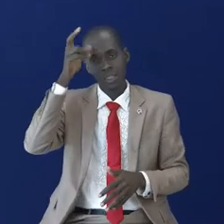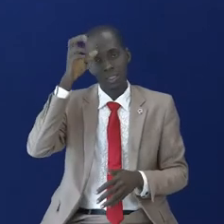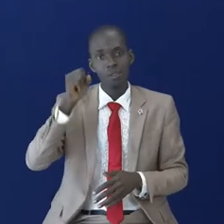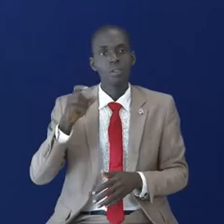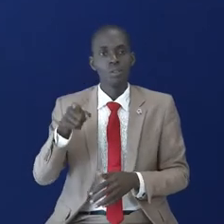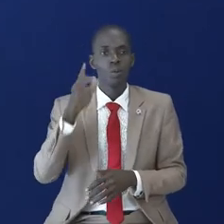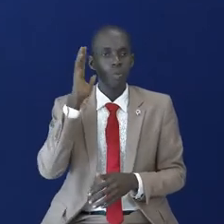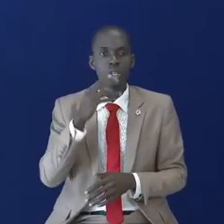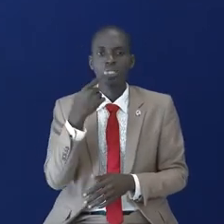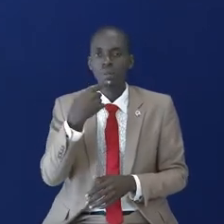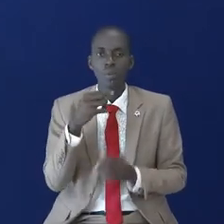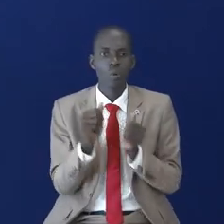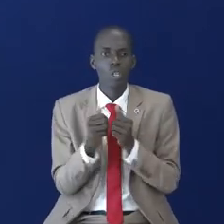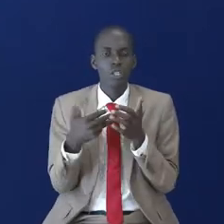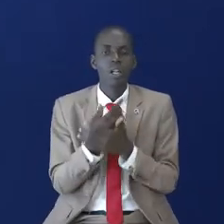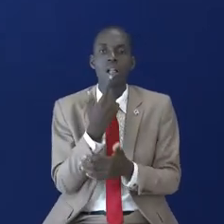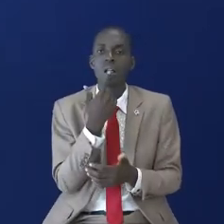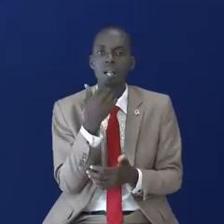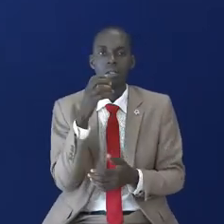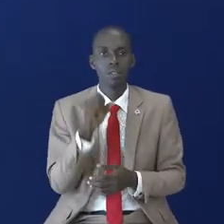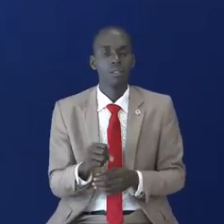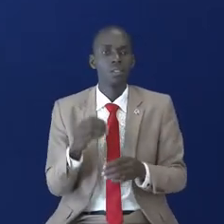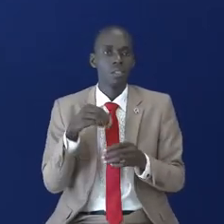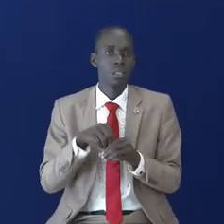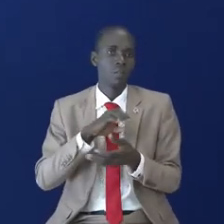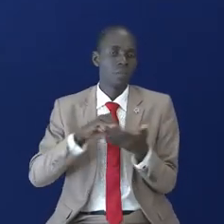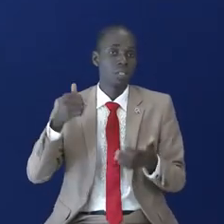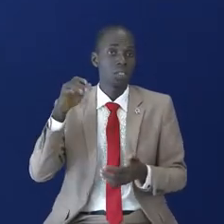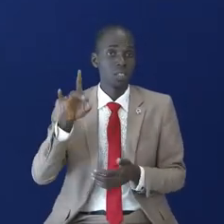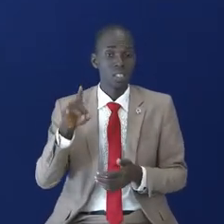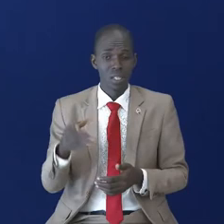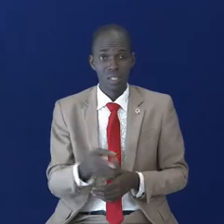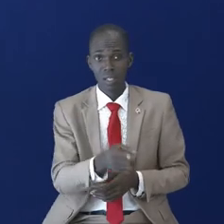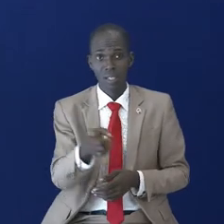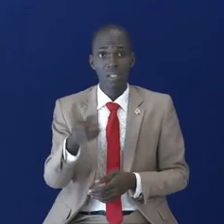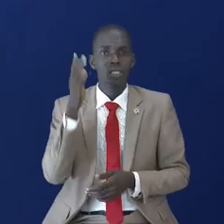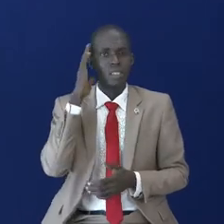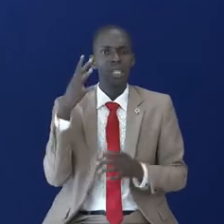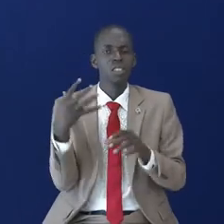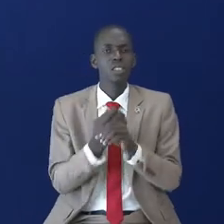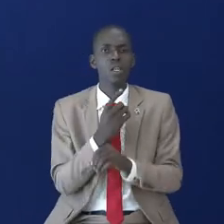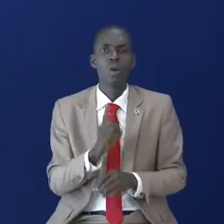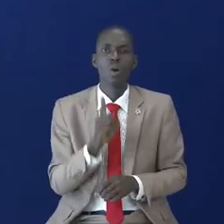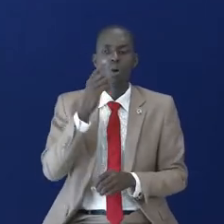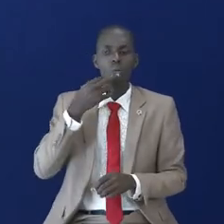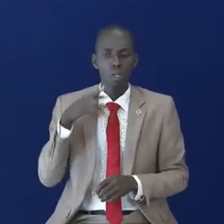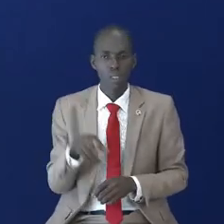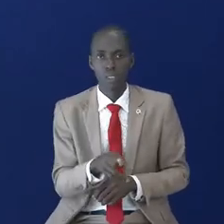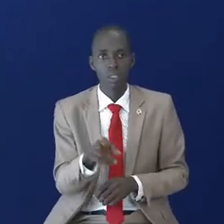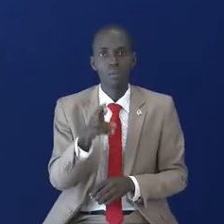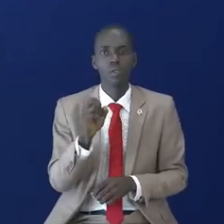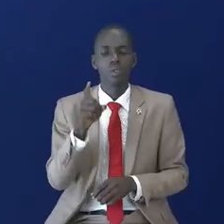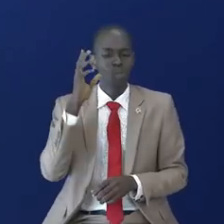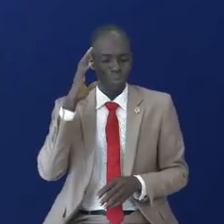speak with new tongues. Verse 18, they shall take up serpents. You throw